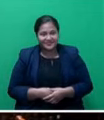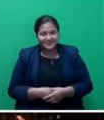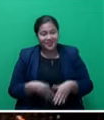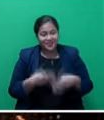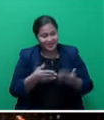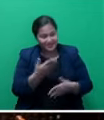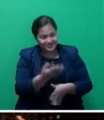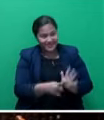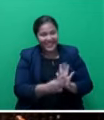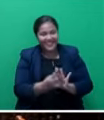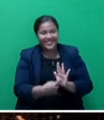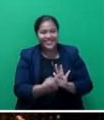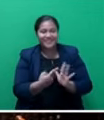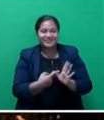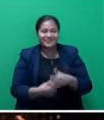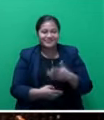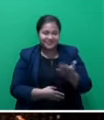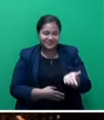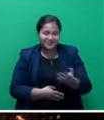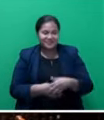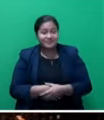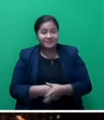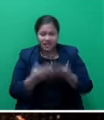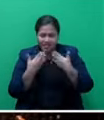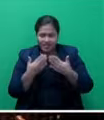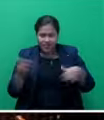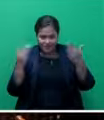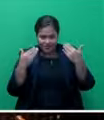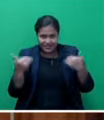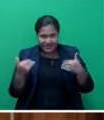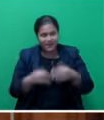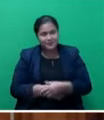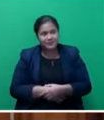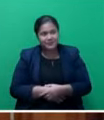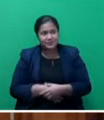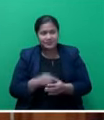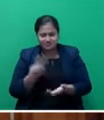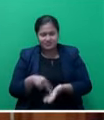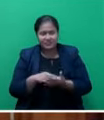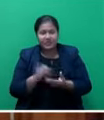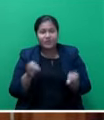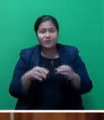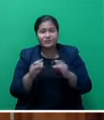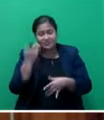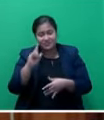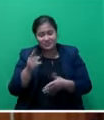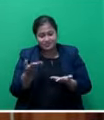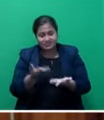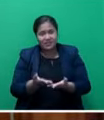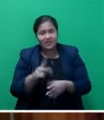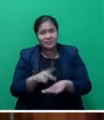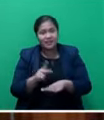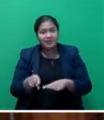Honourable Barab, you have the floor. Thank you, Honourable Speaker, sir. I rise to contribute to the motion before the House.